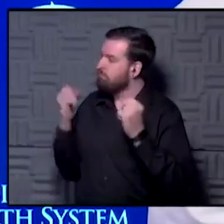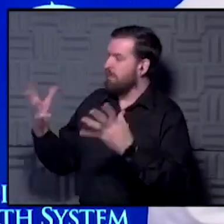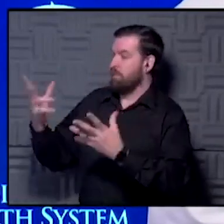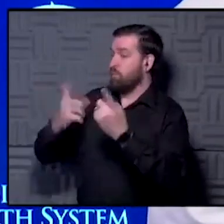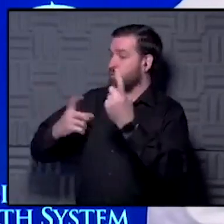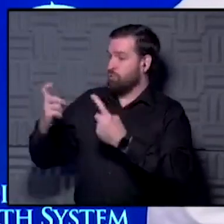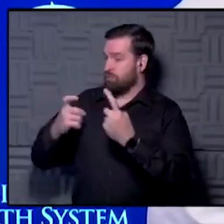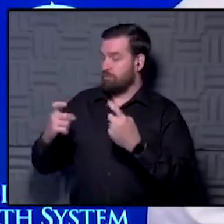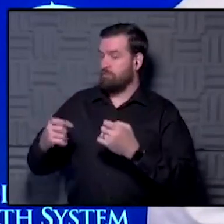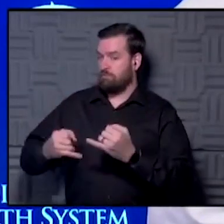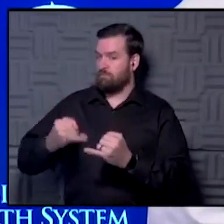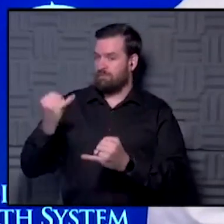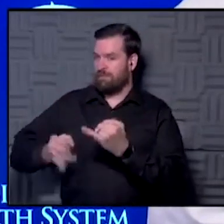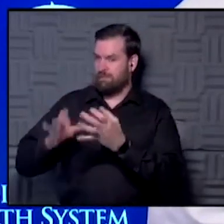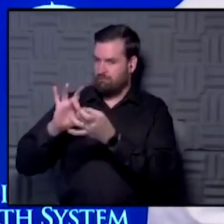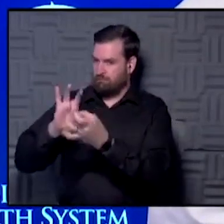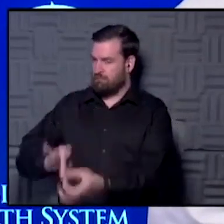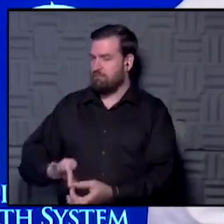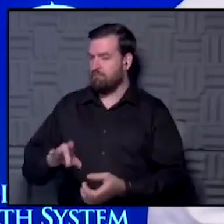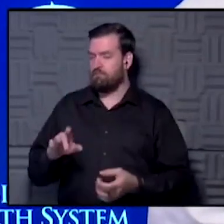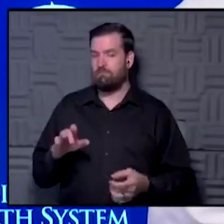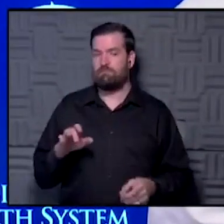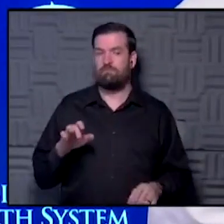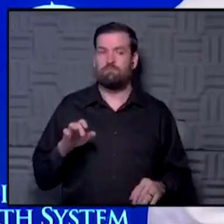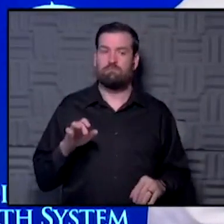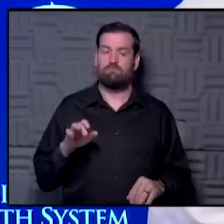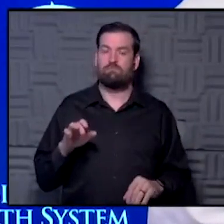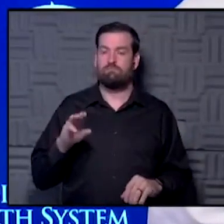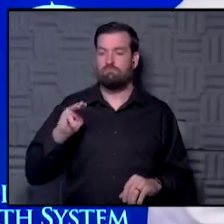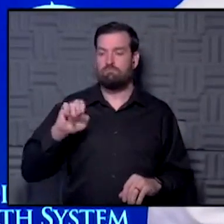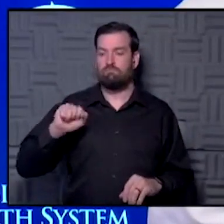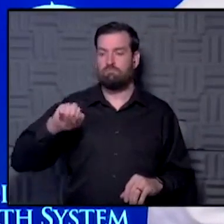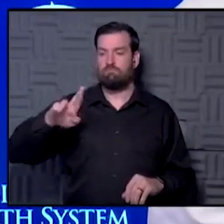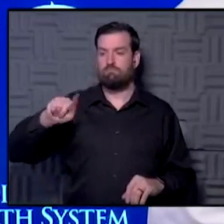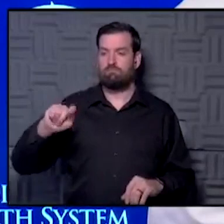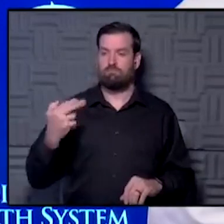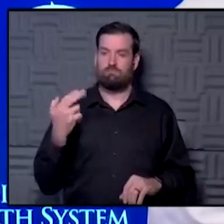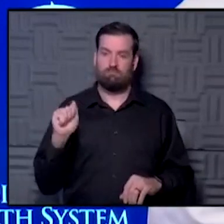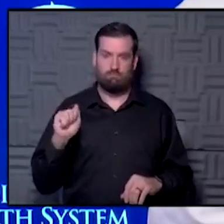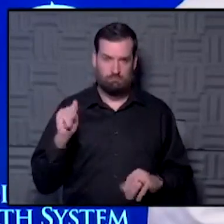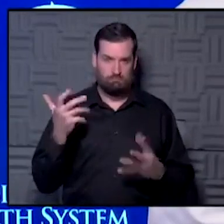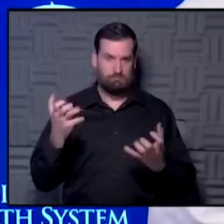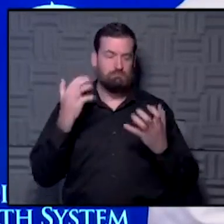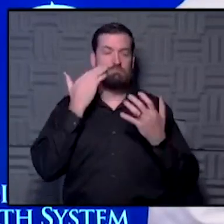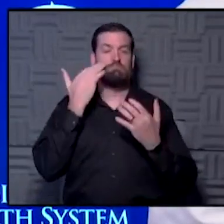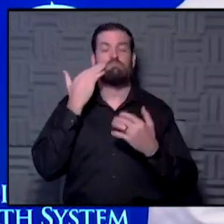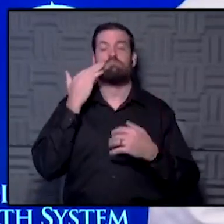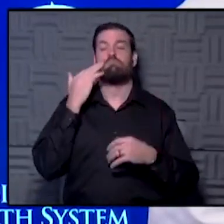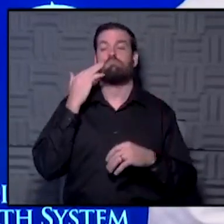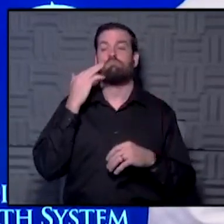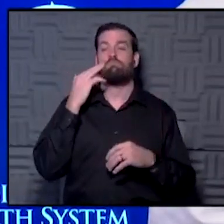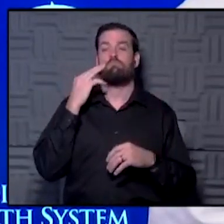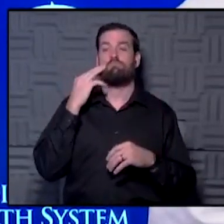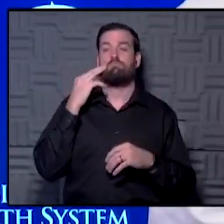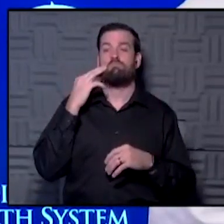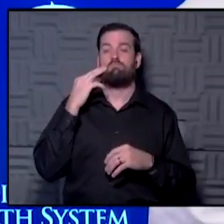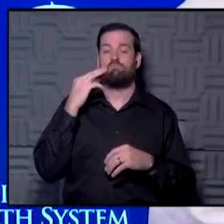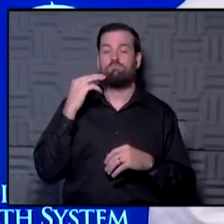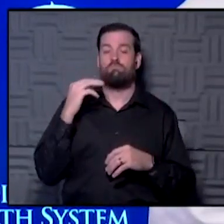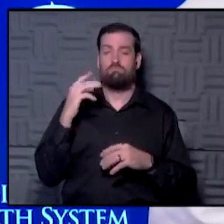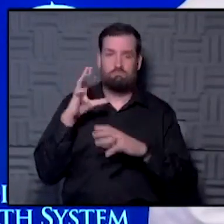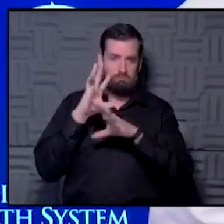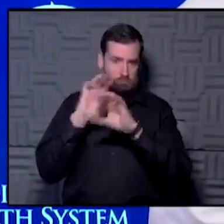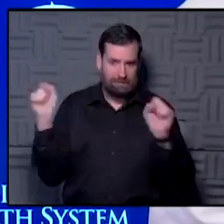but one last that's directly related is Martha wants to know if the president